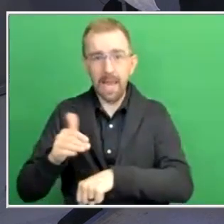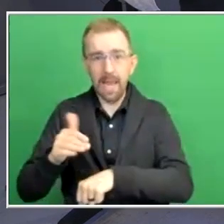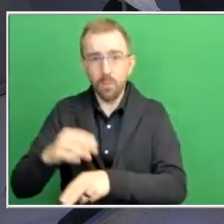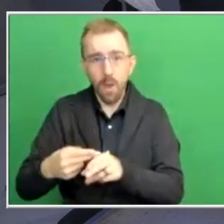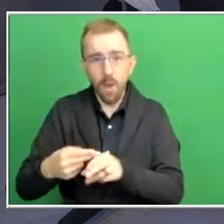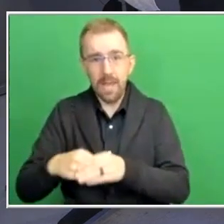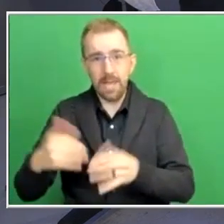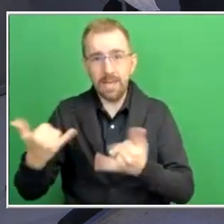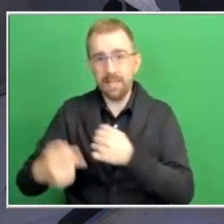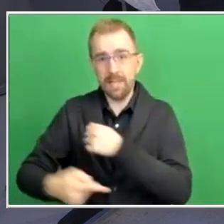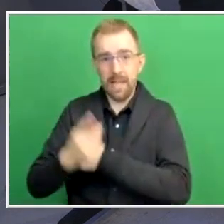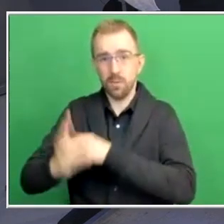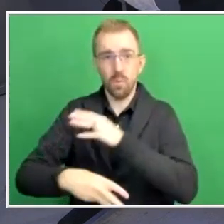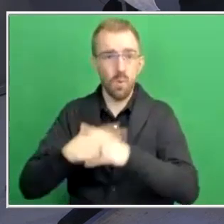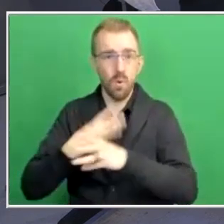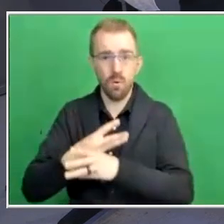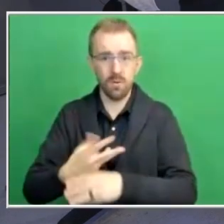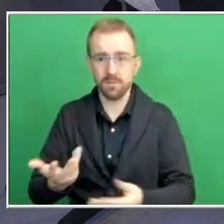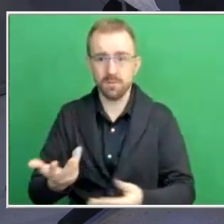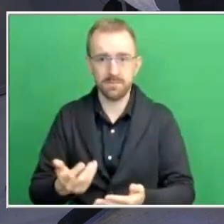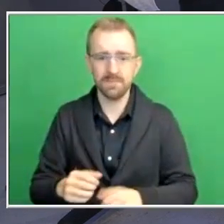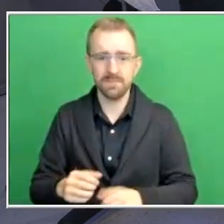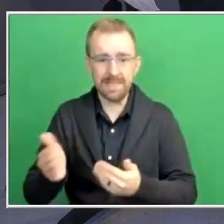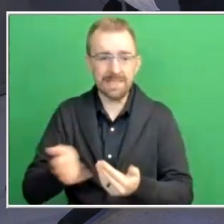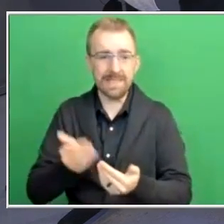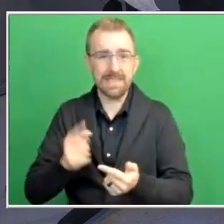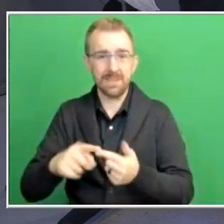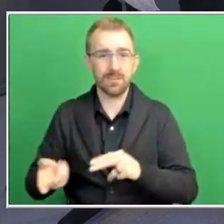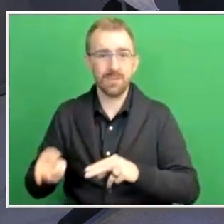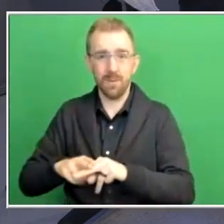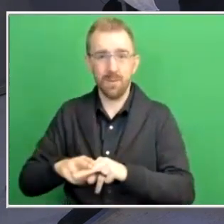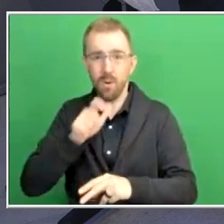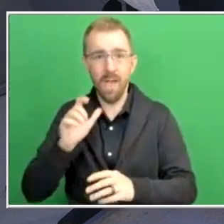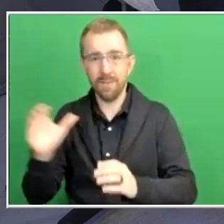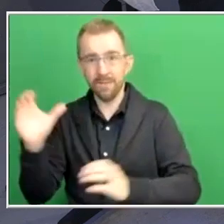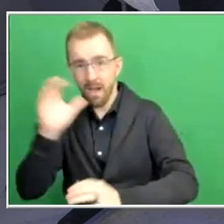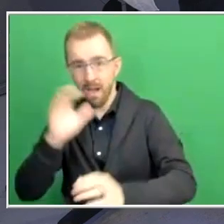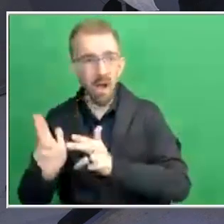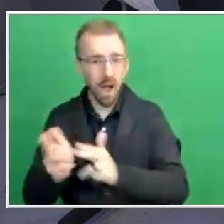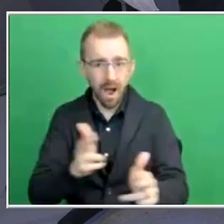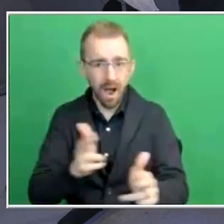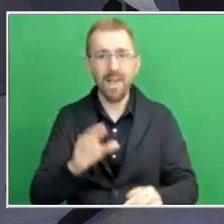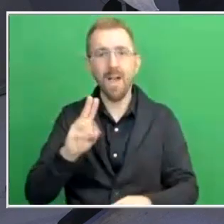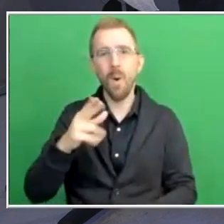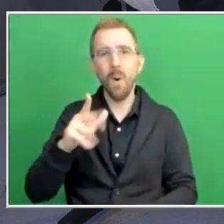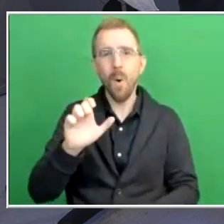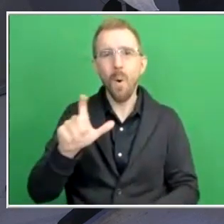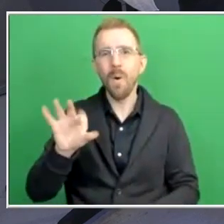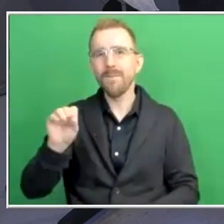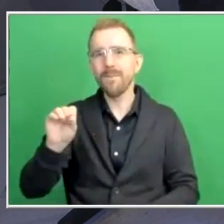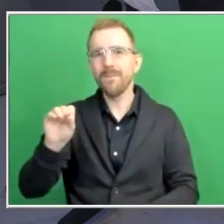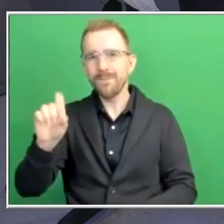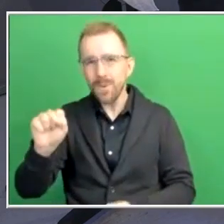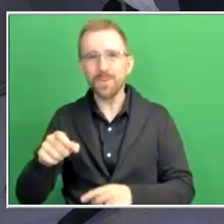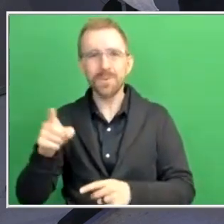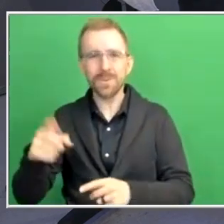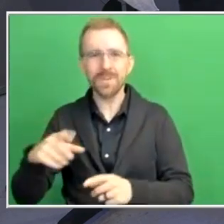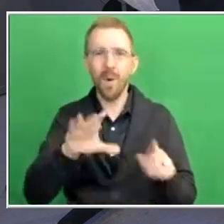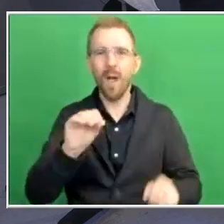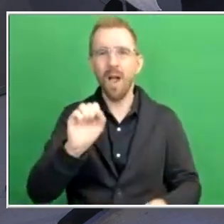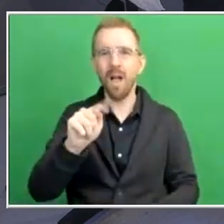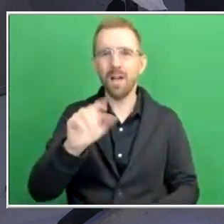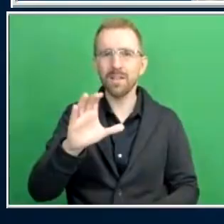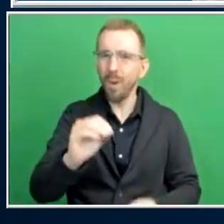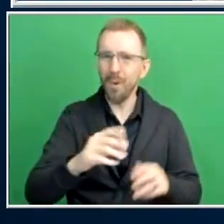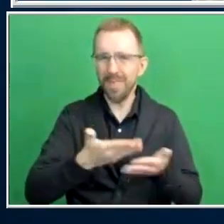difficult. We don't have to run out and hunt and forage. Right. And going to Whole Foods is not the same. Going to the grocery store or going to Costco, same thing.